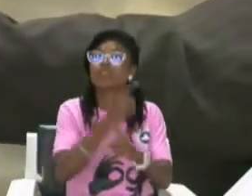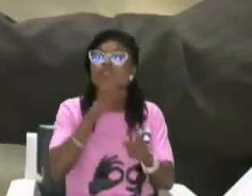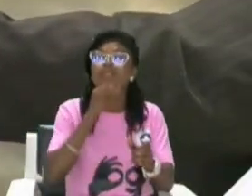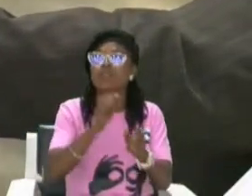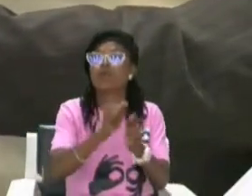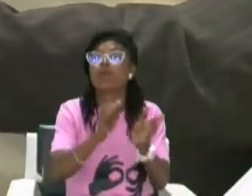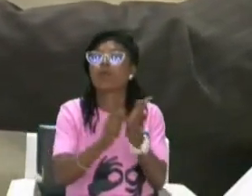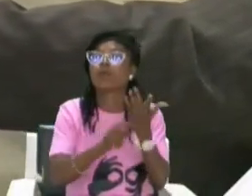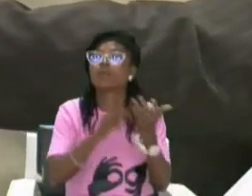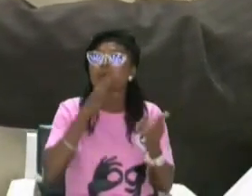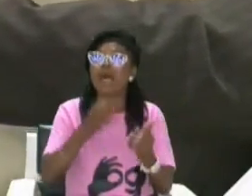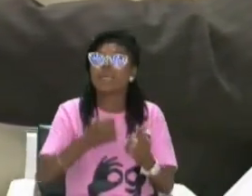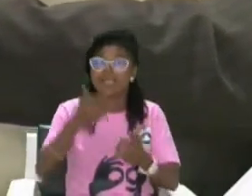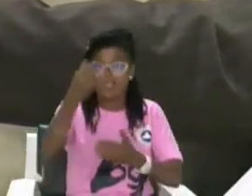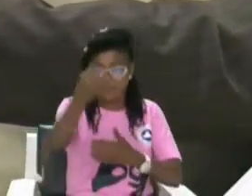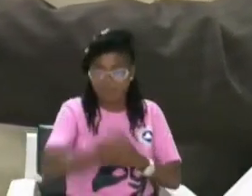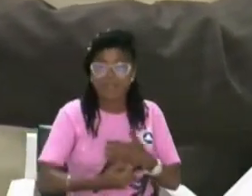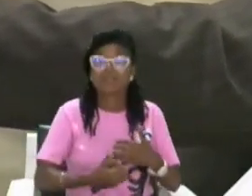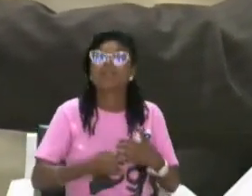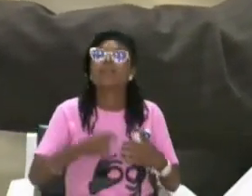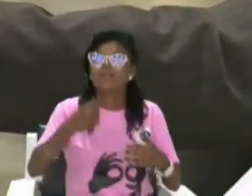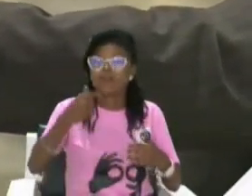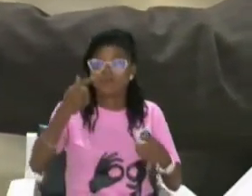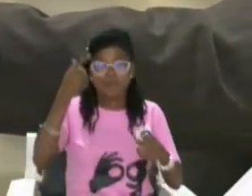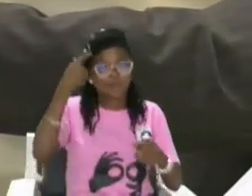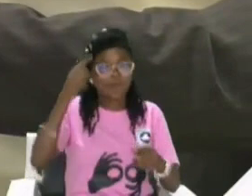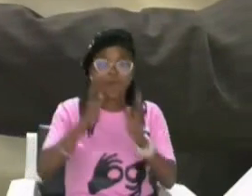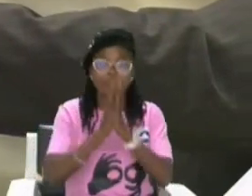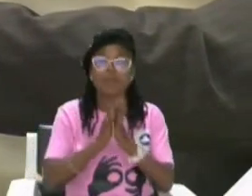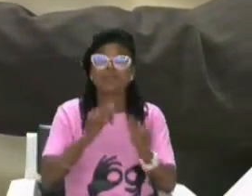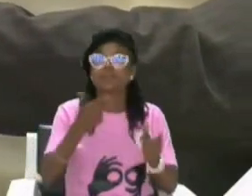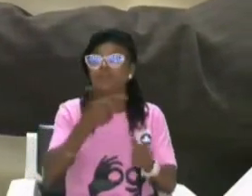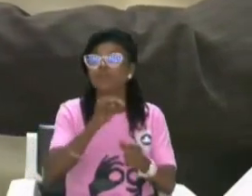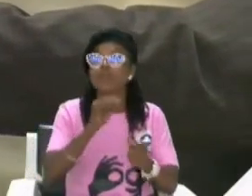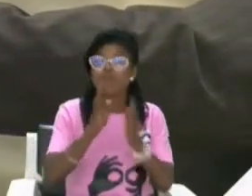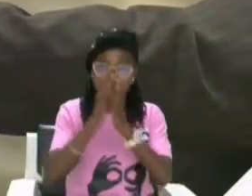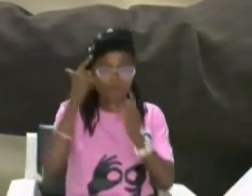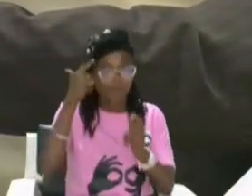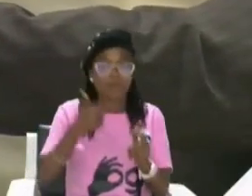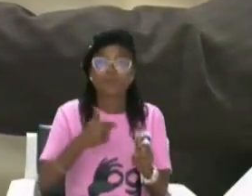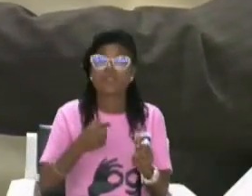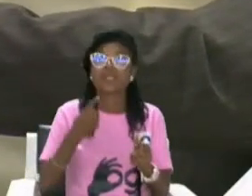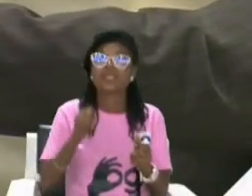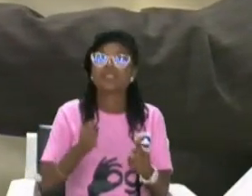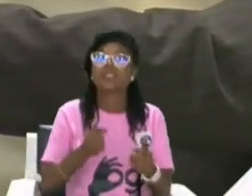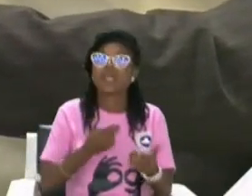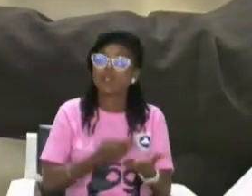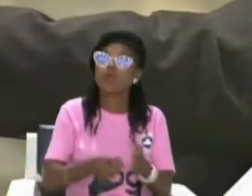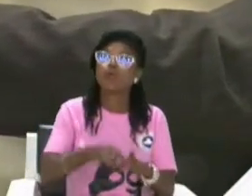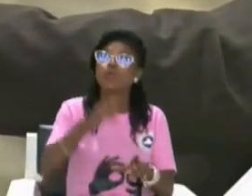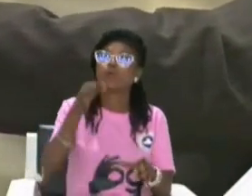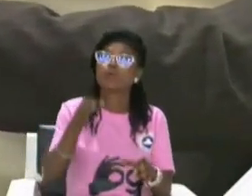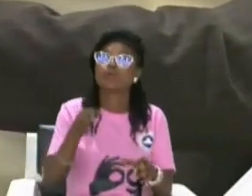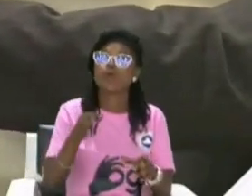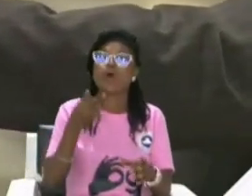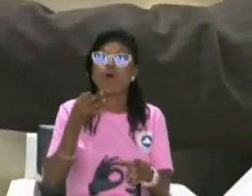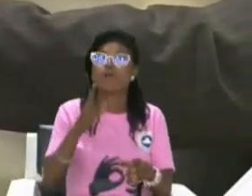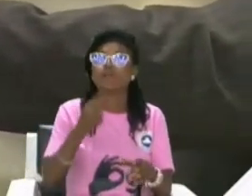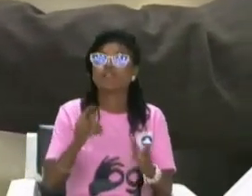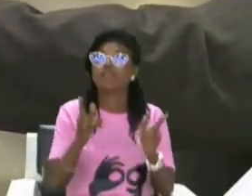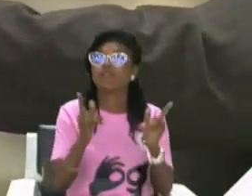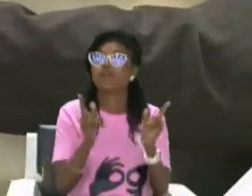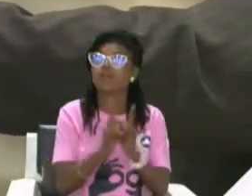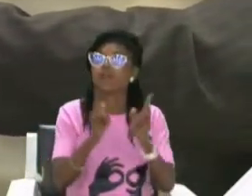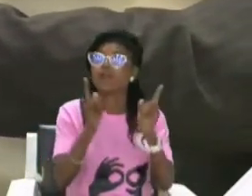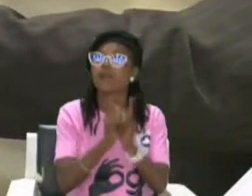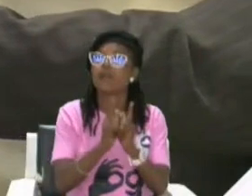he replied and invited me for prayers. I came again. Daddy prayed for me. The Holy Ghost service of the convention, I